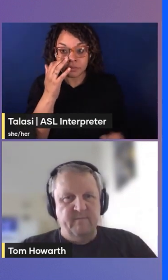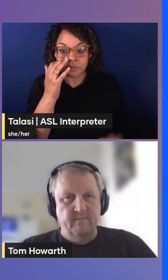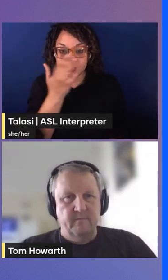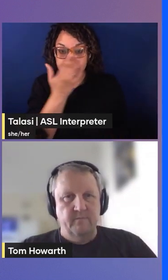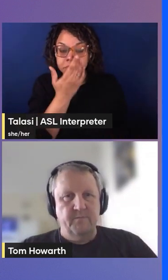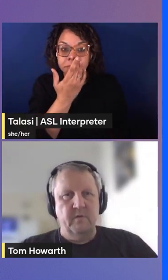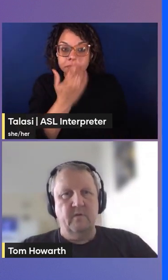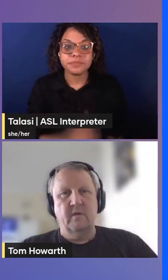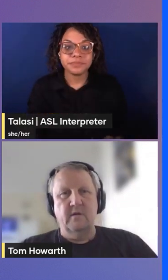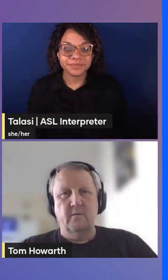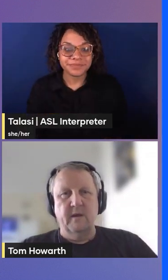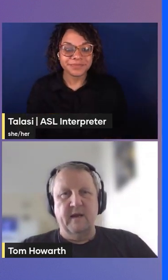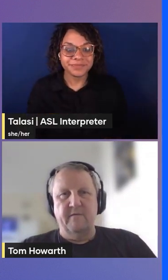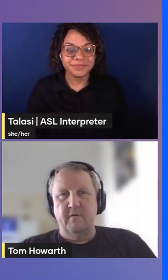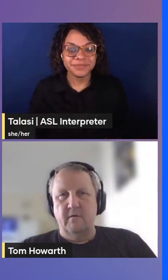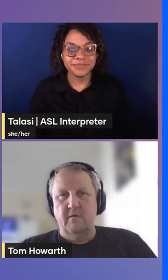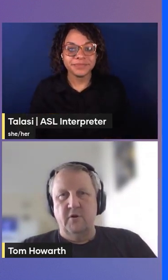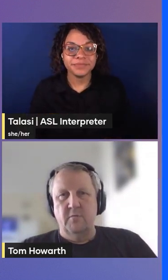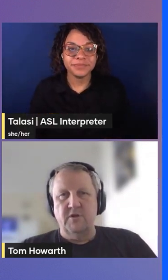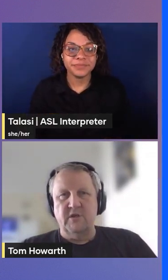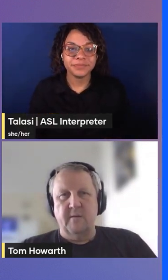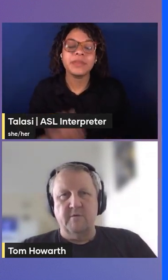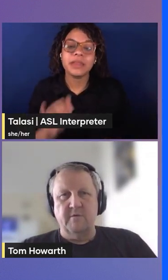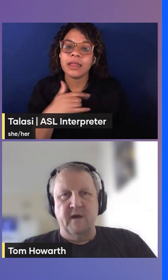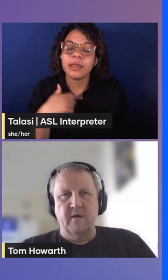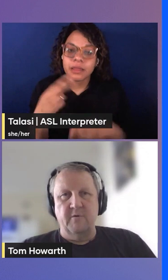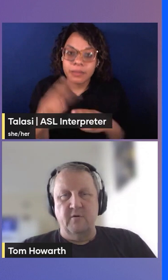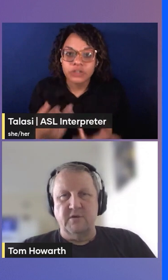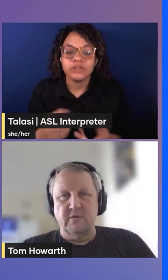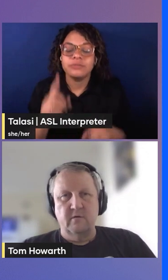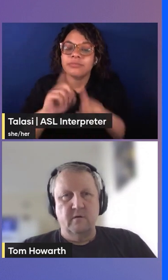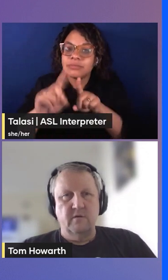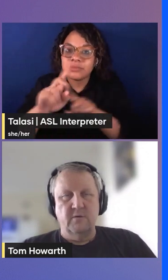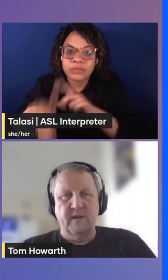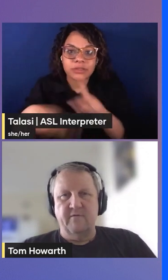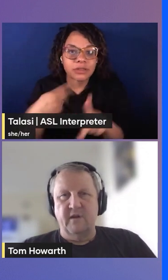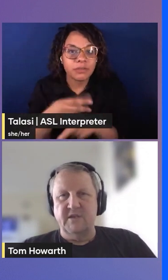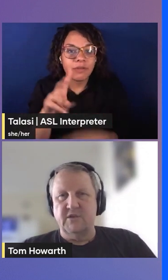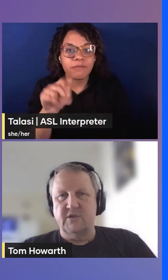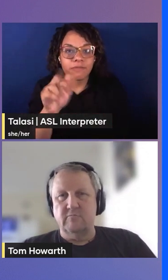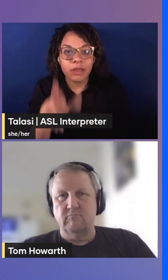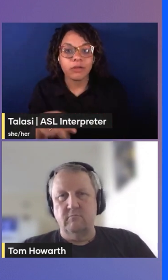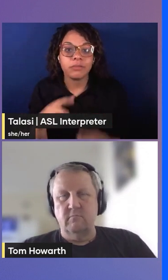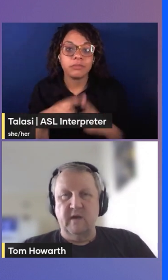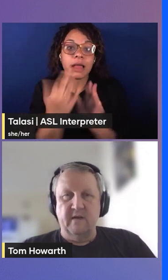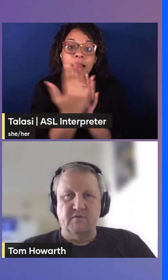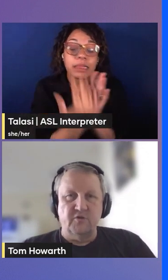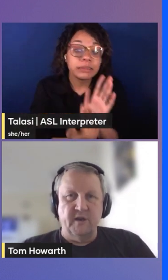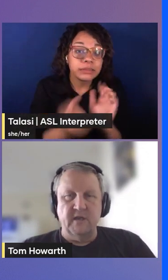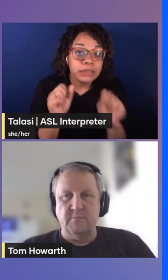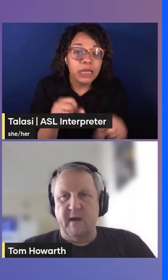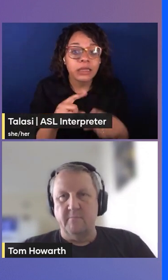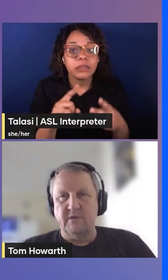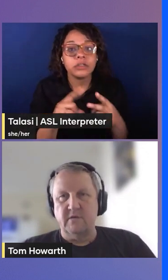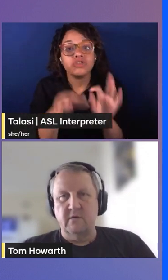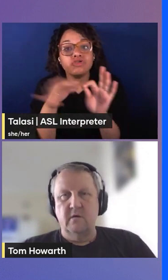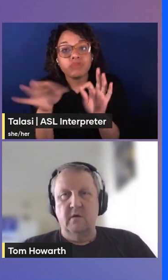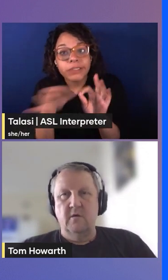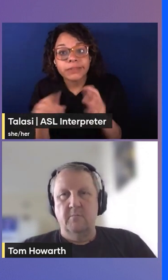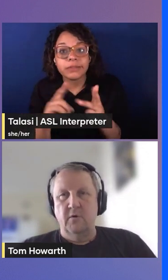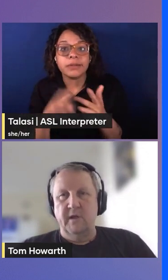As we said, we can have numerous types of variables. So we can have lists, we can have strings,